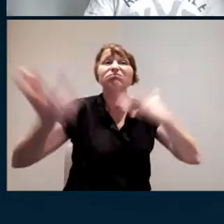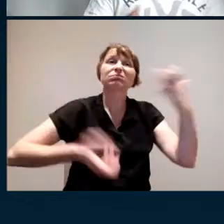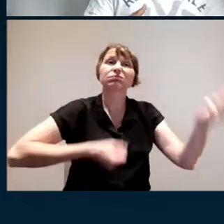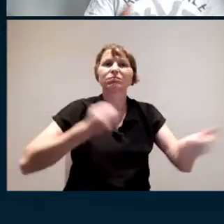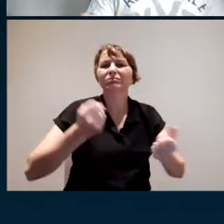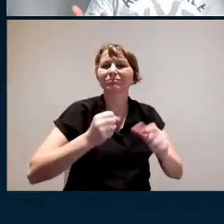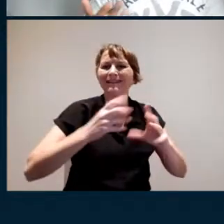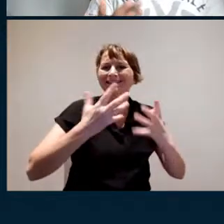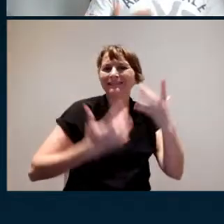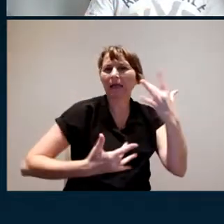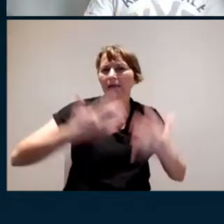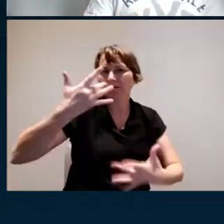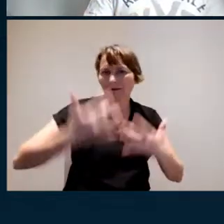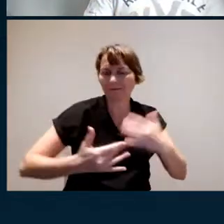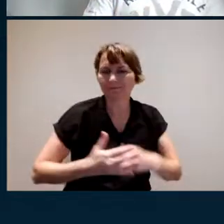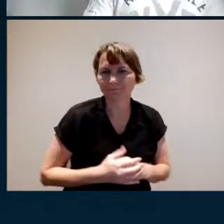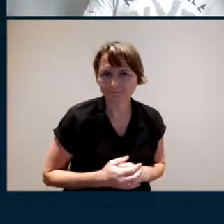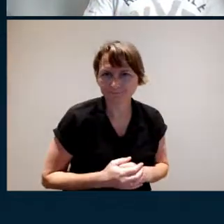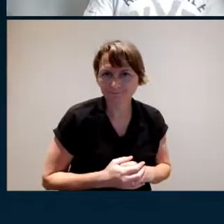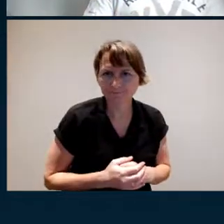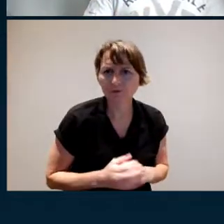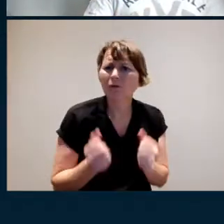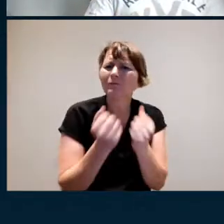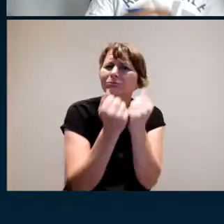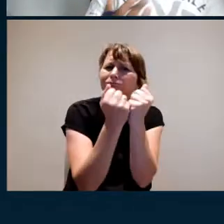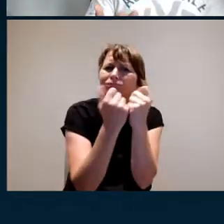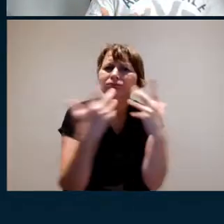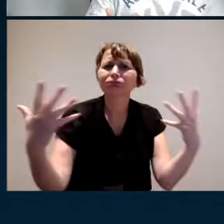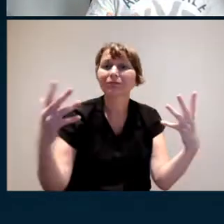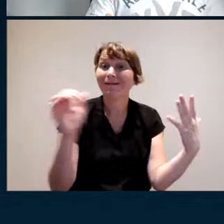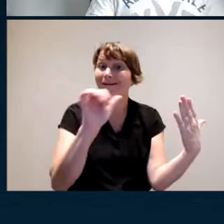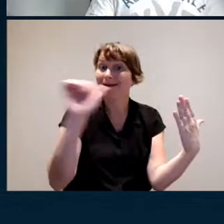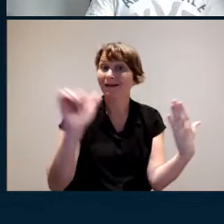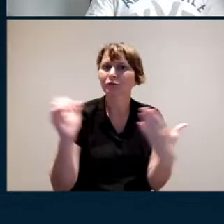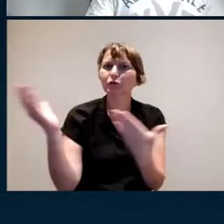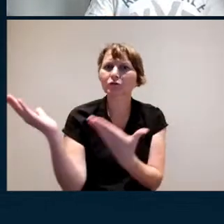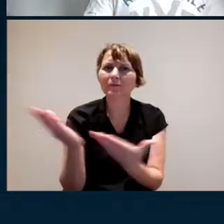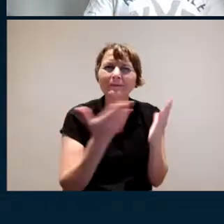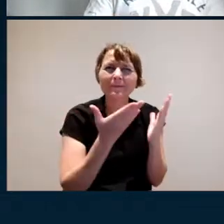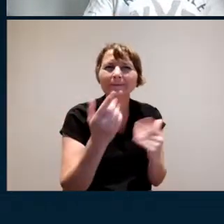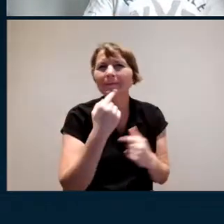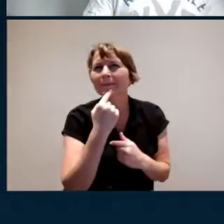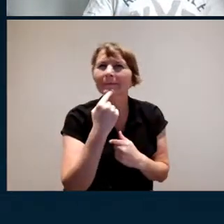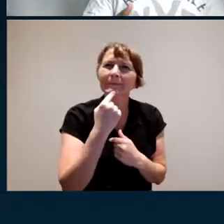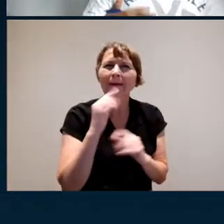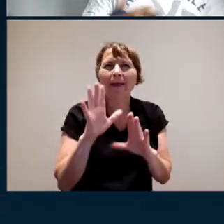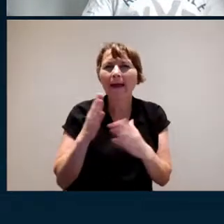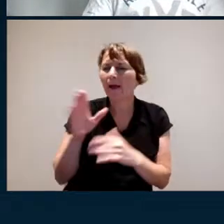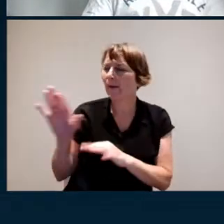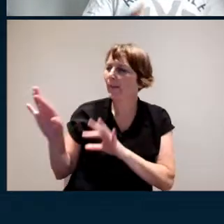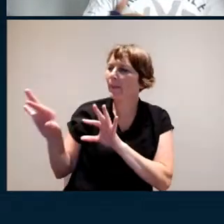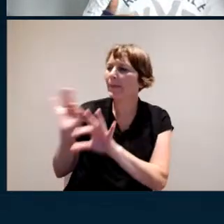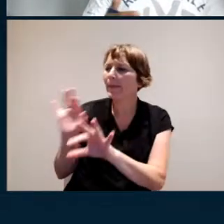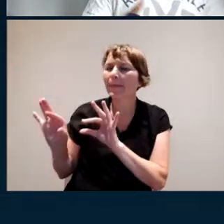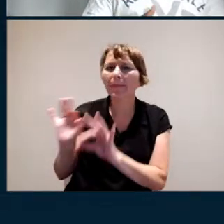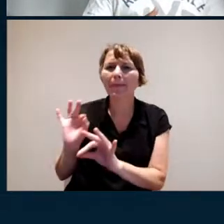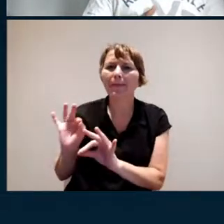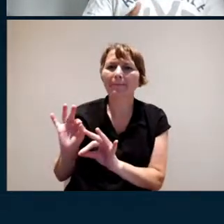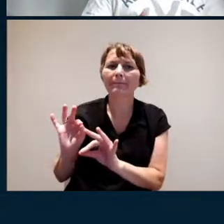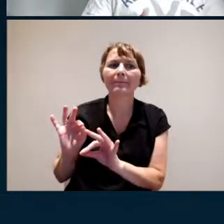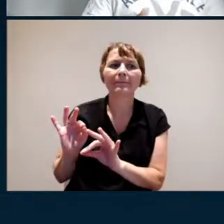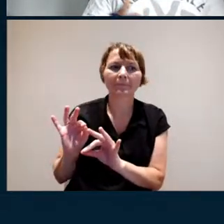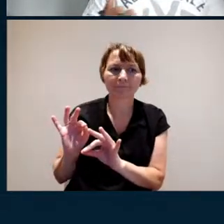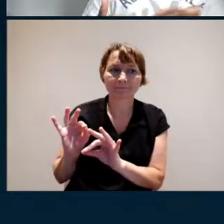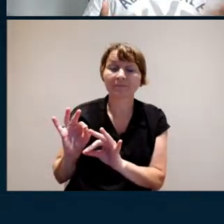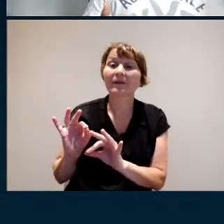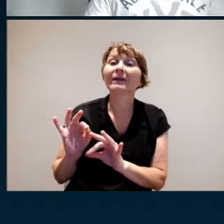Azure services, a lot of Azure services, and we start looking into these Azure services. But when organization takes a look at